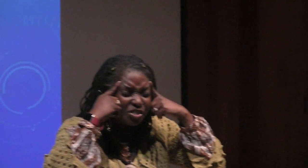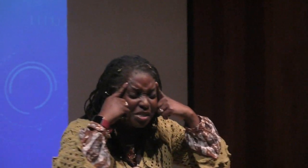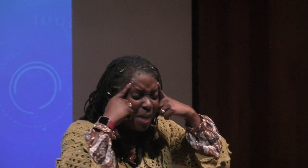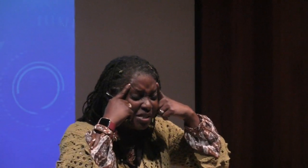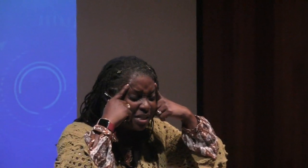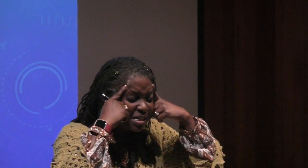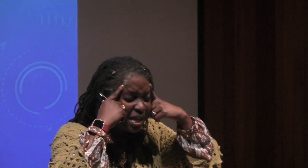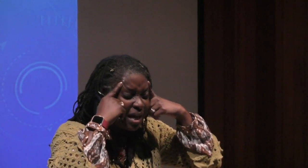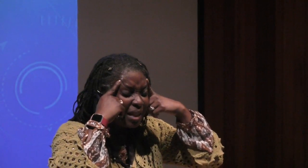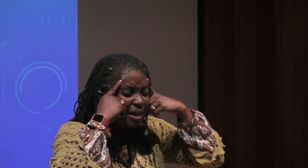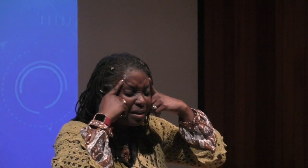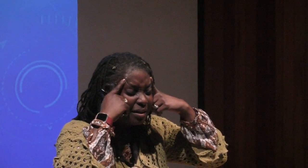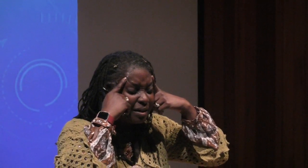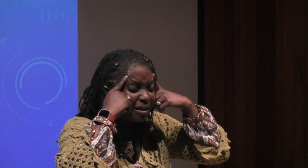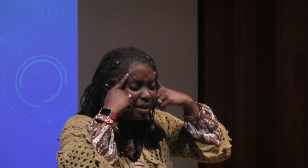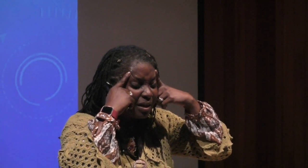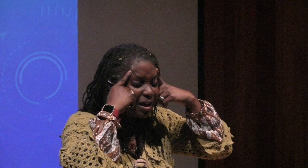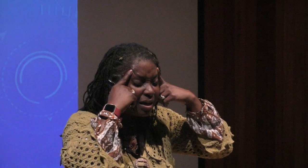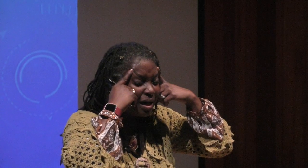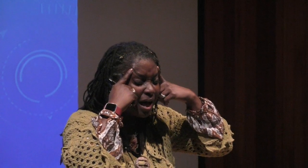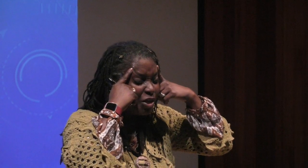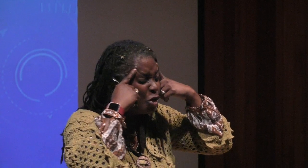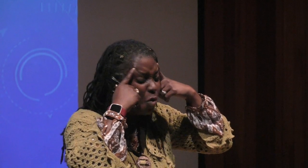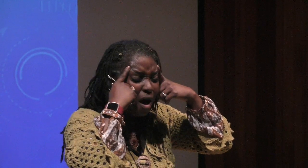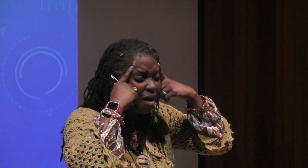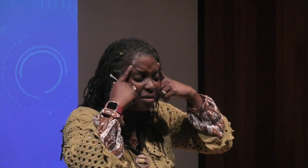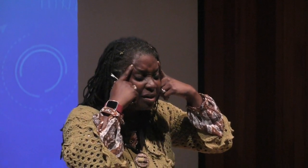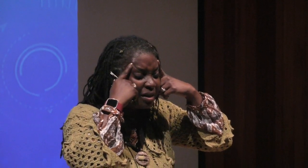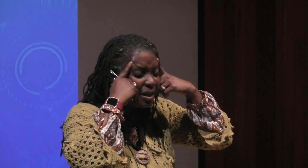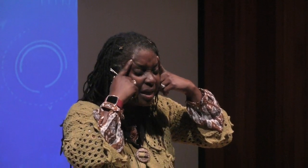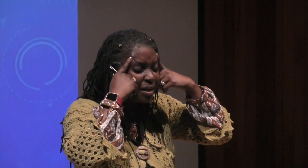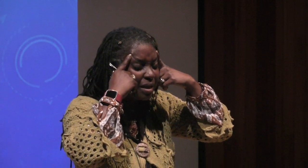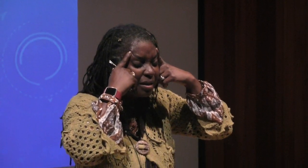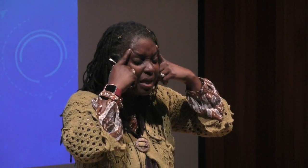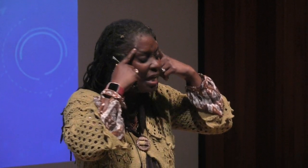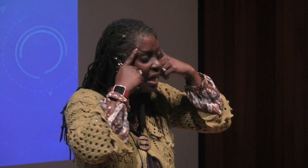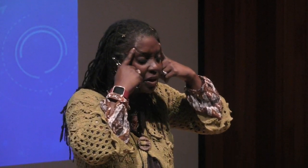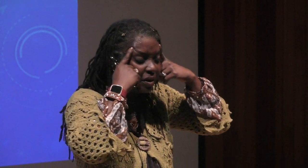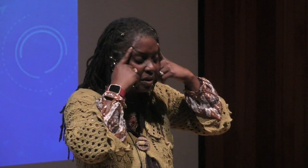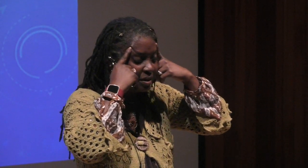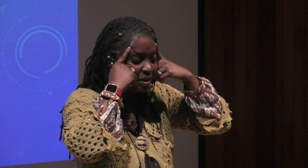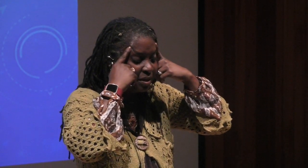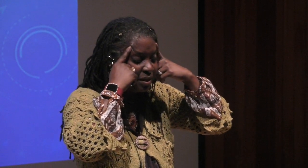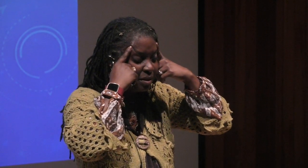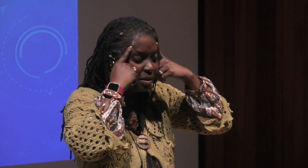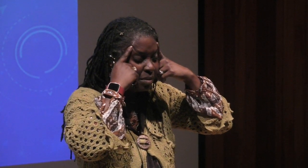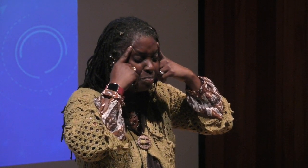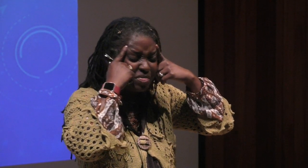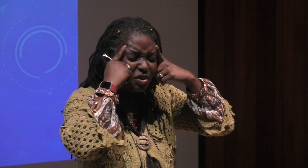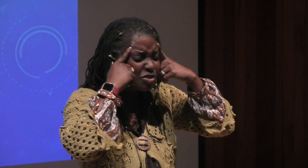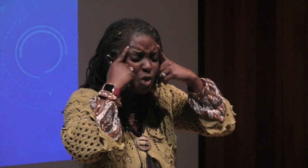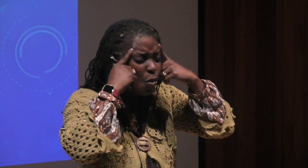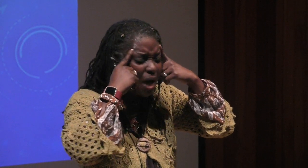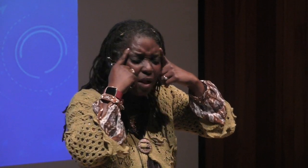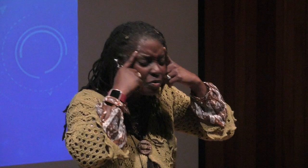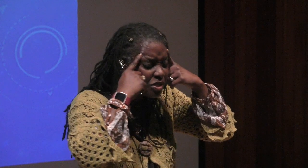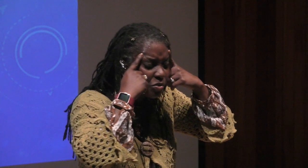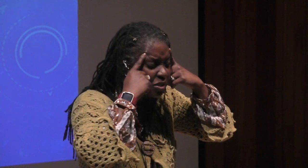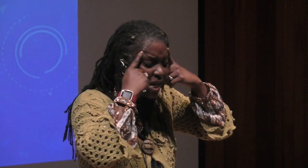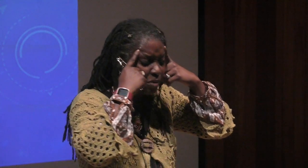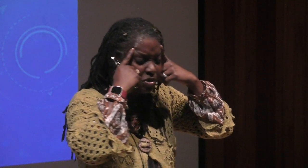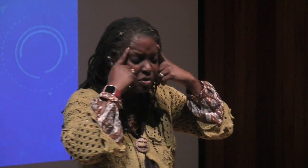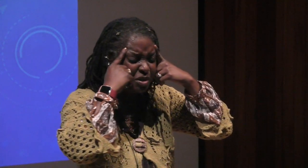And then just imagine this, like, you are here, but there's no